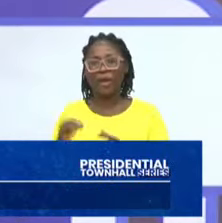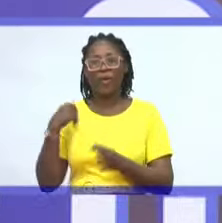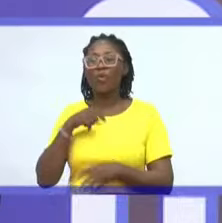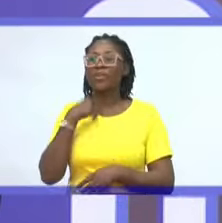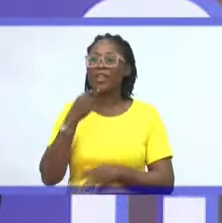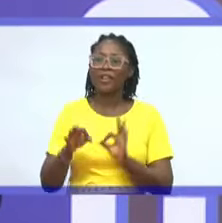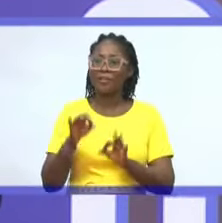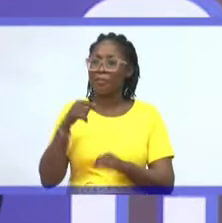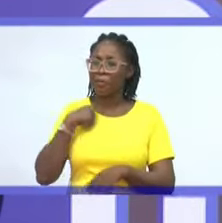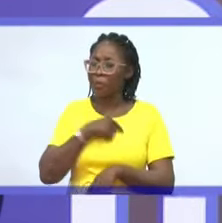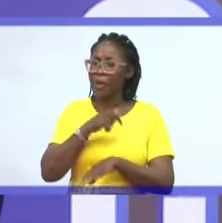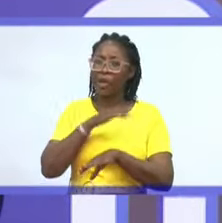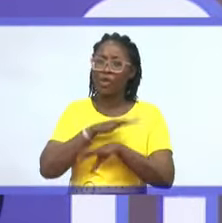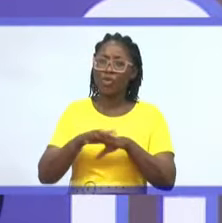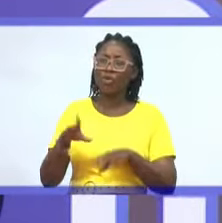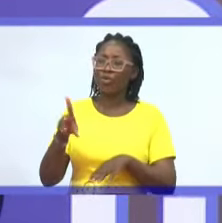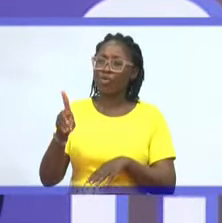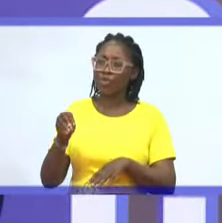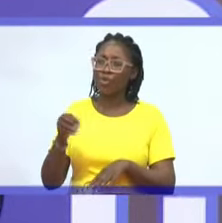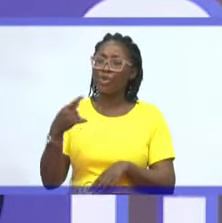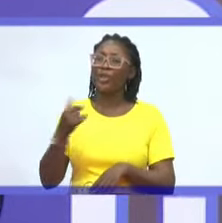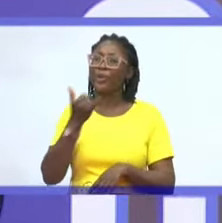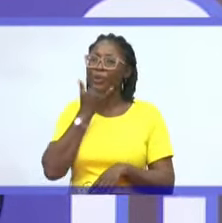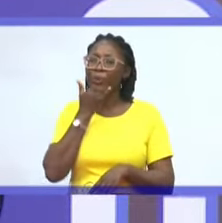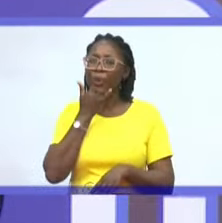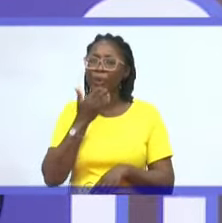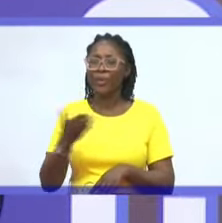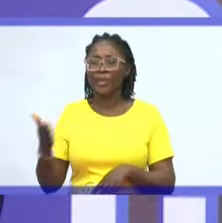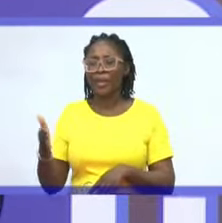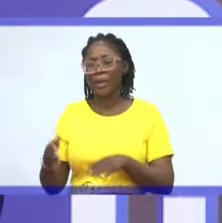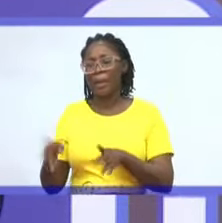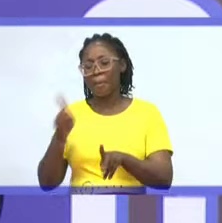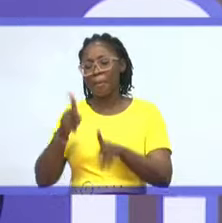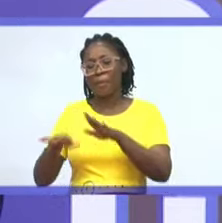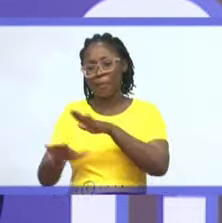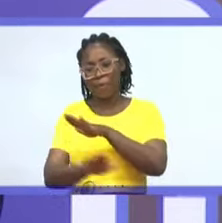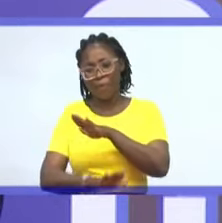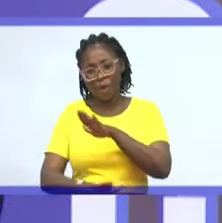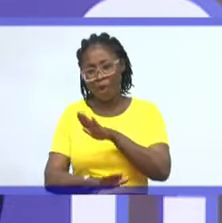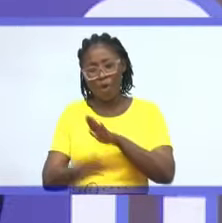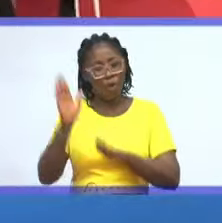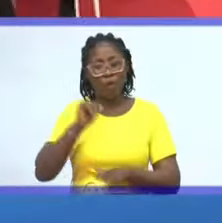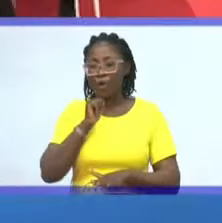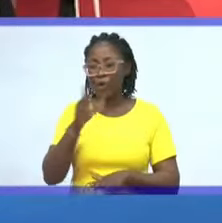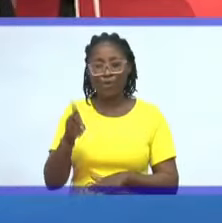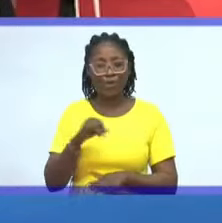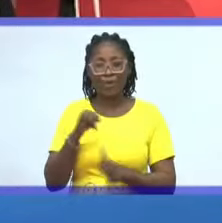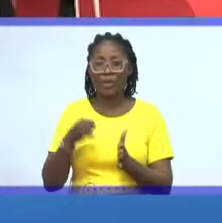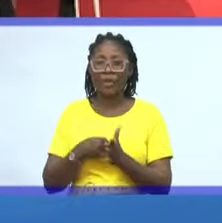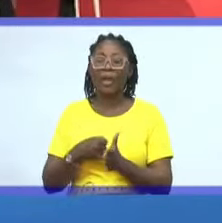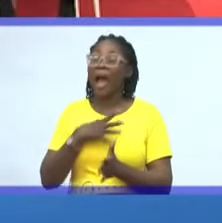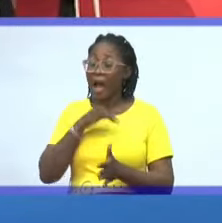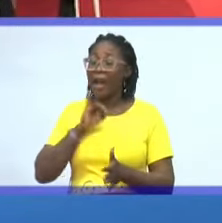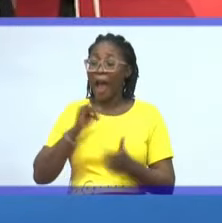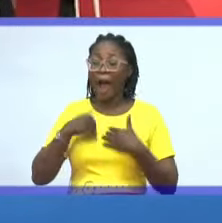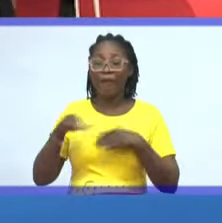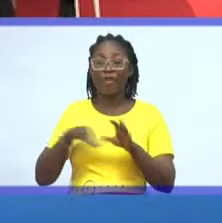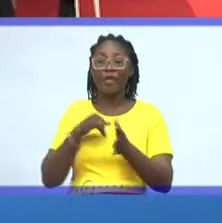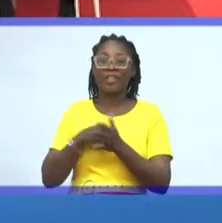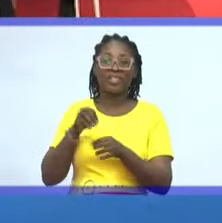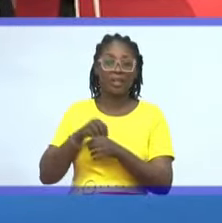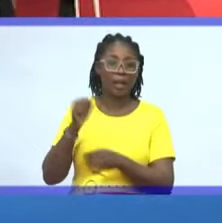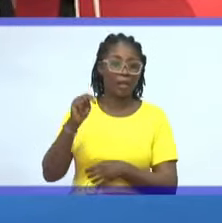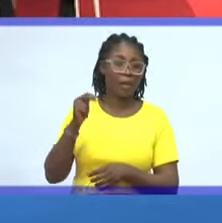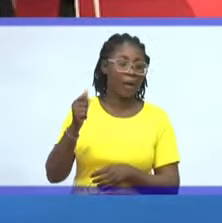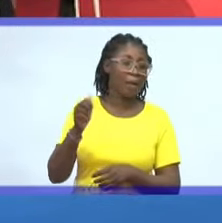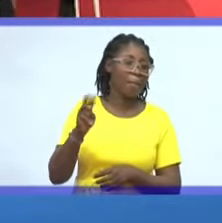don't do the wrong thing, those below will not do it. So, I mean, and I've done it in another So if you win the